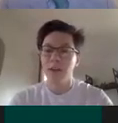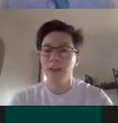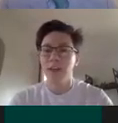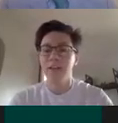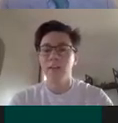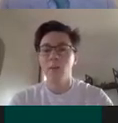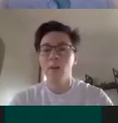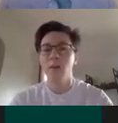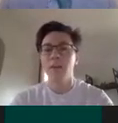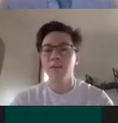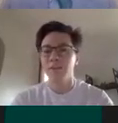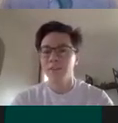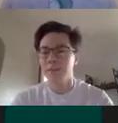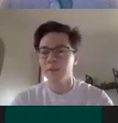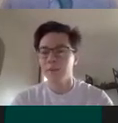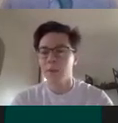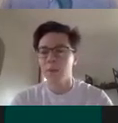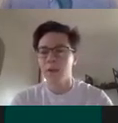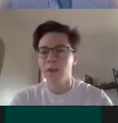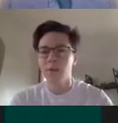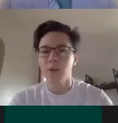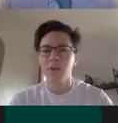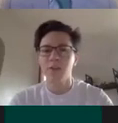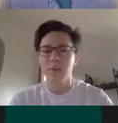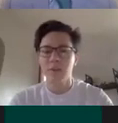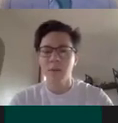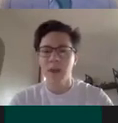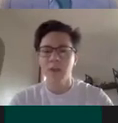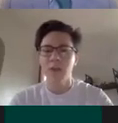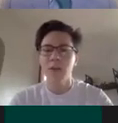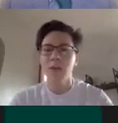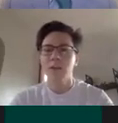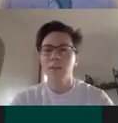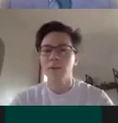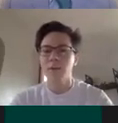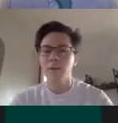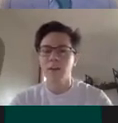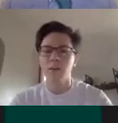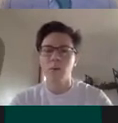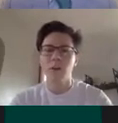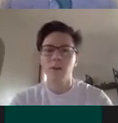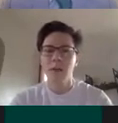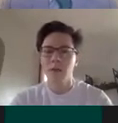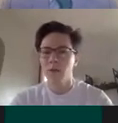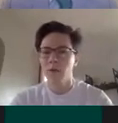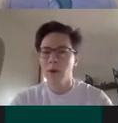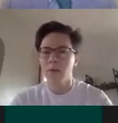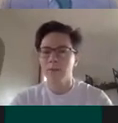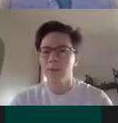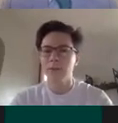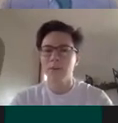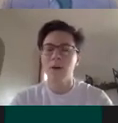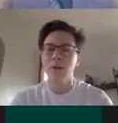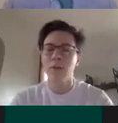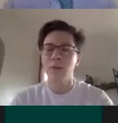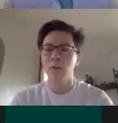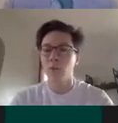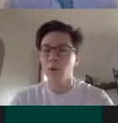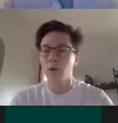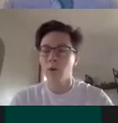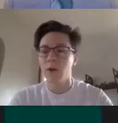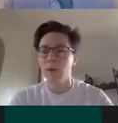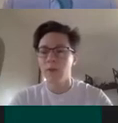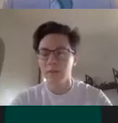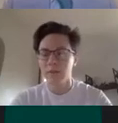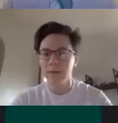their guidelines, while only 15% would be eligible under WPATH. So they broke those down into what are the medical requirements, the mental health, and the social